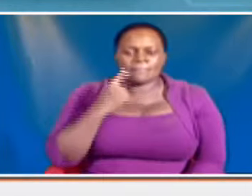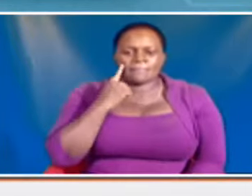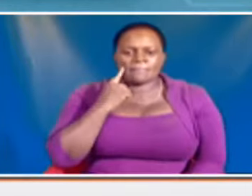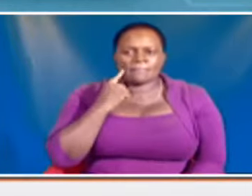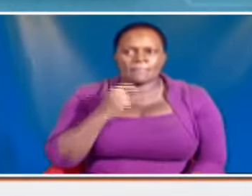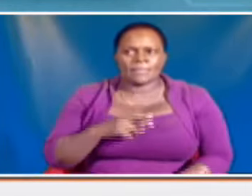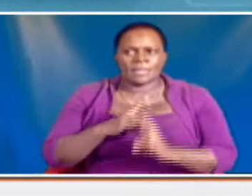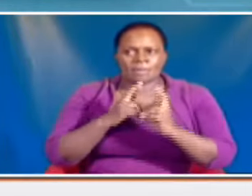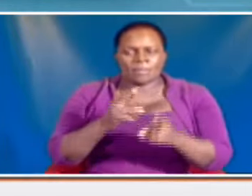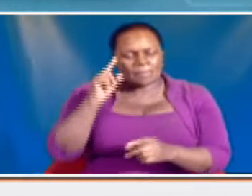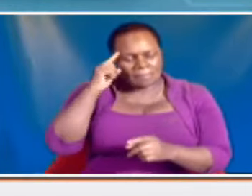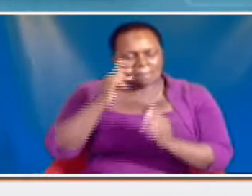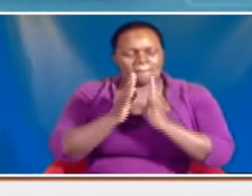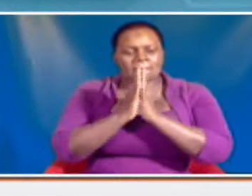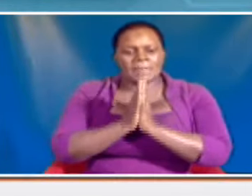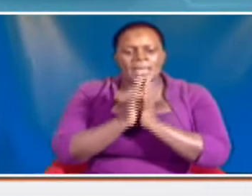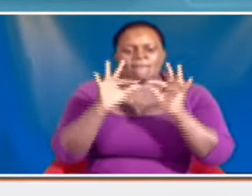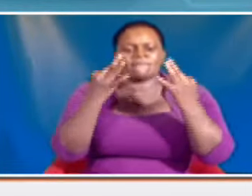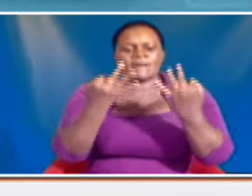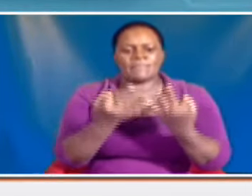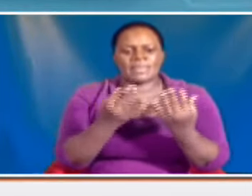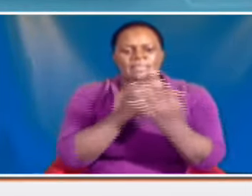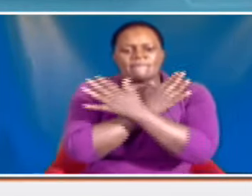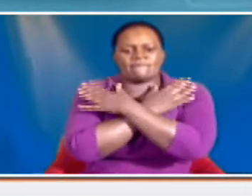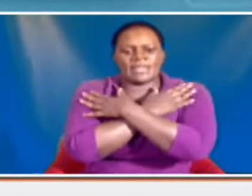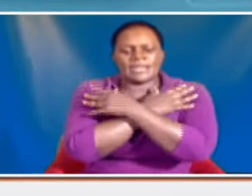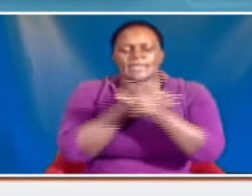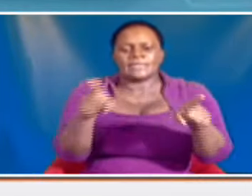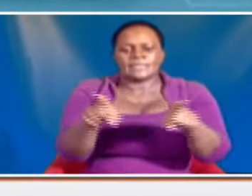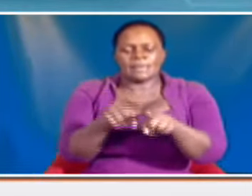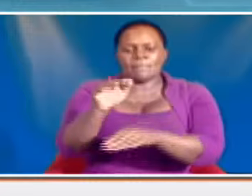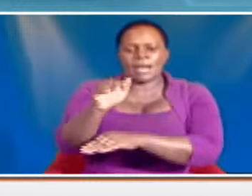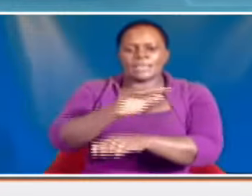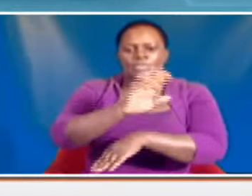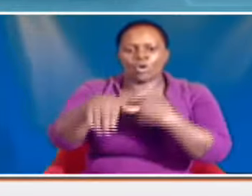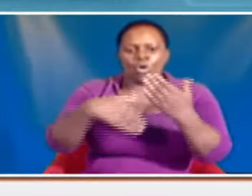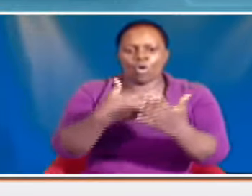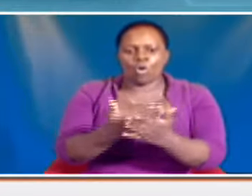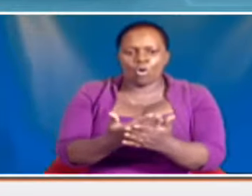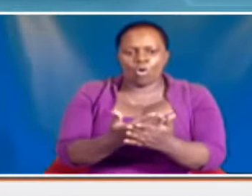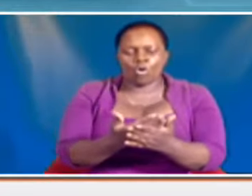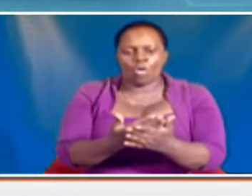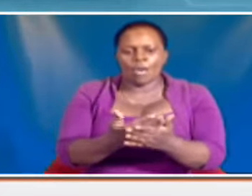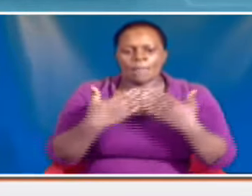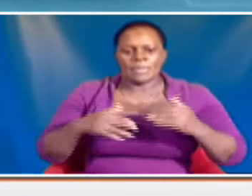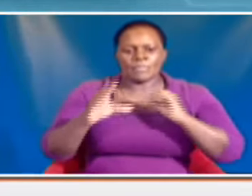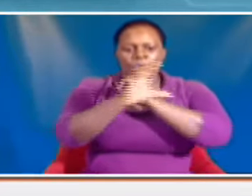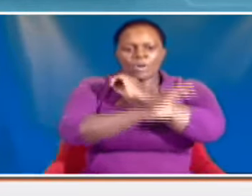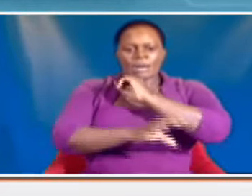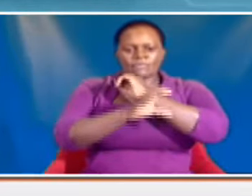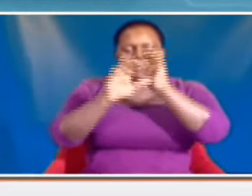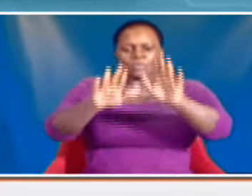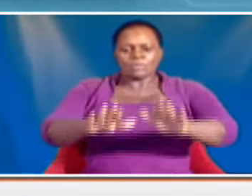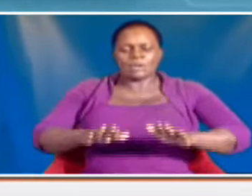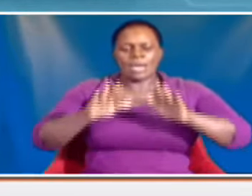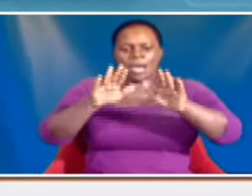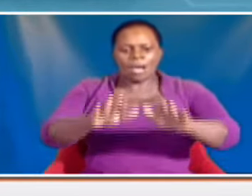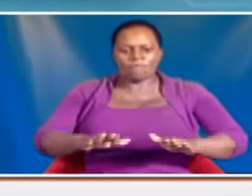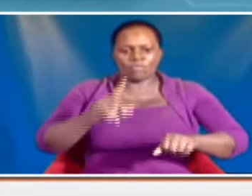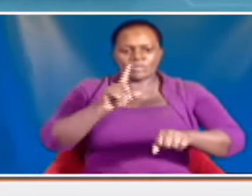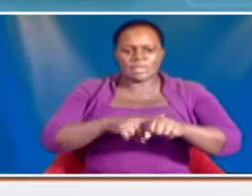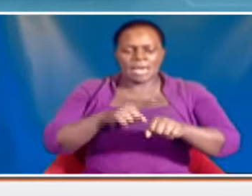Report and our thoughts and prayers goes to the family and friends, and equally call upon all road users in the country to be careful